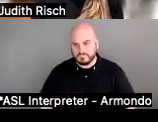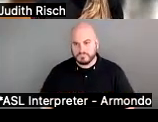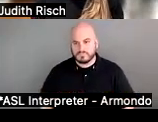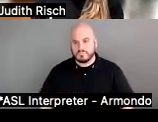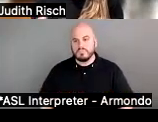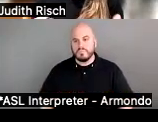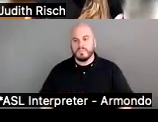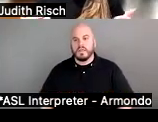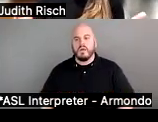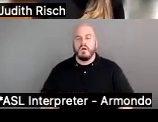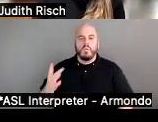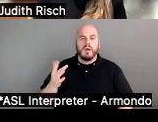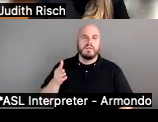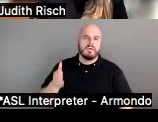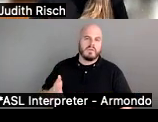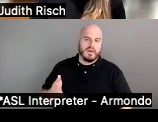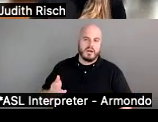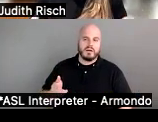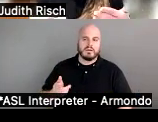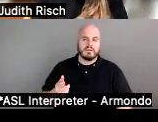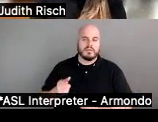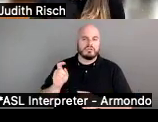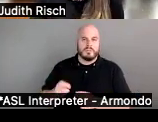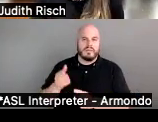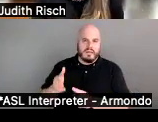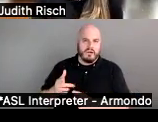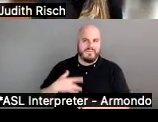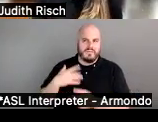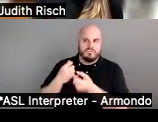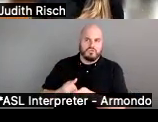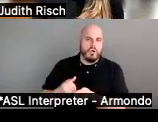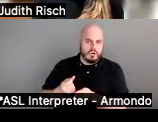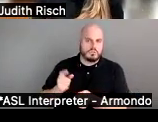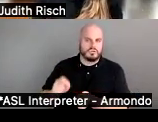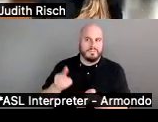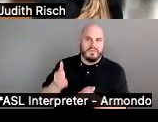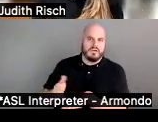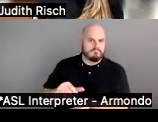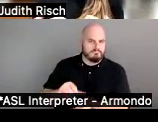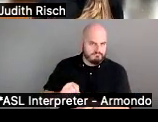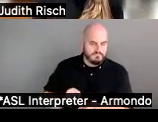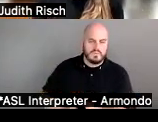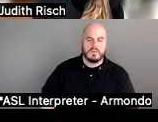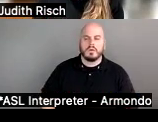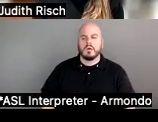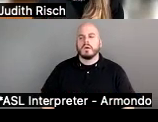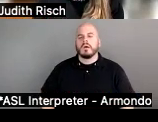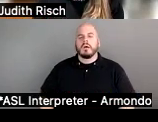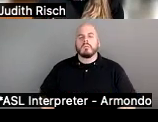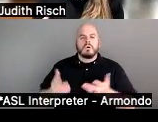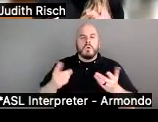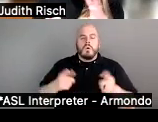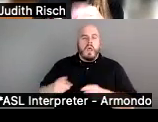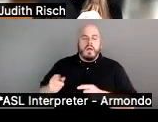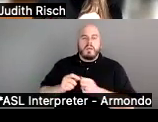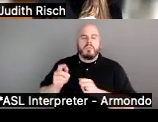say inappropriate, but it's not inappropriate. They should be there, and I feel really strongly they should be there. What was going on is people with visual impairments